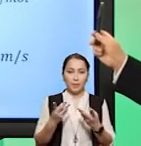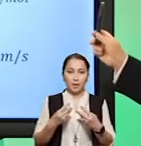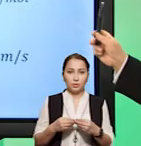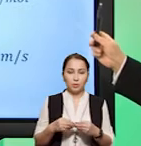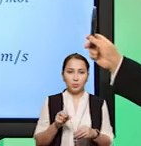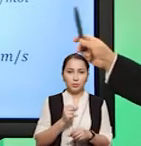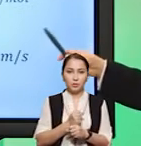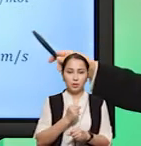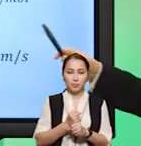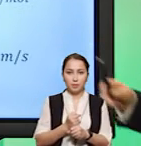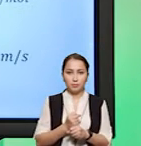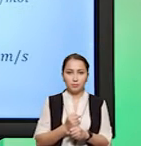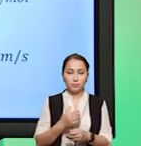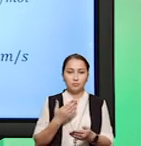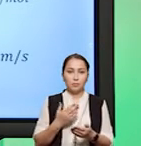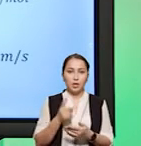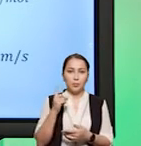Hisoblashni bajarsak, taxminan